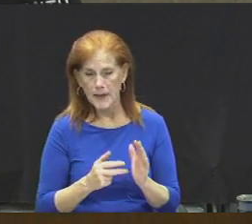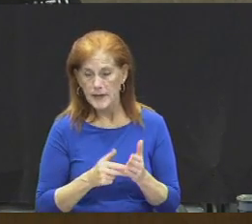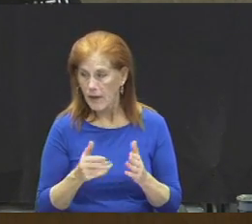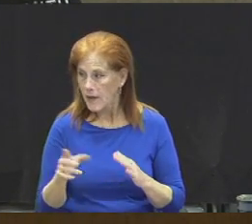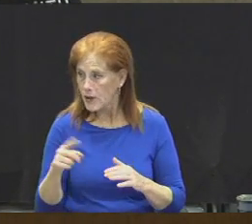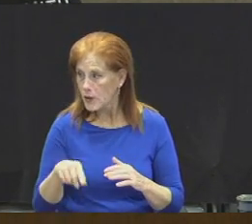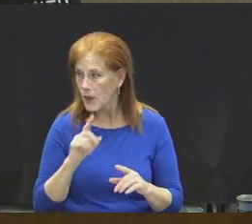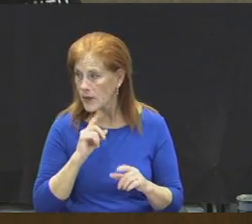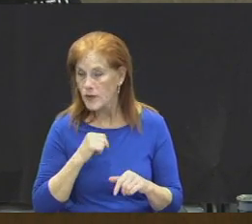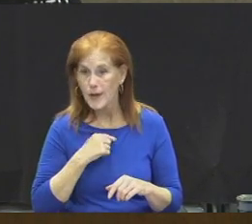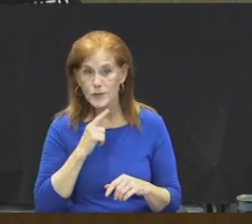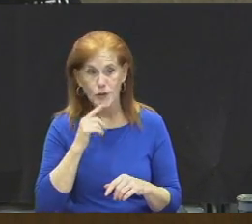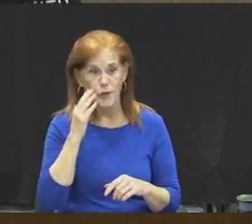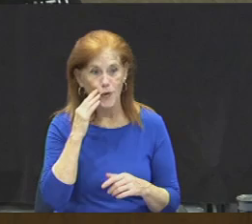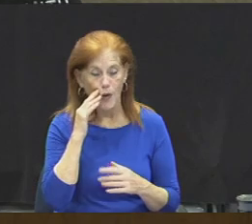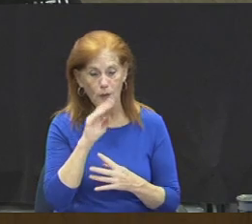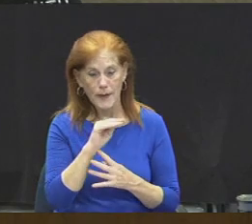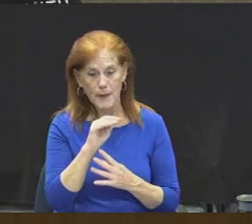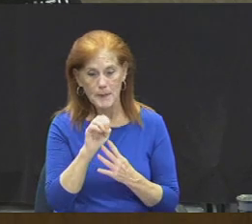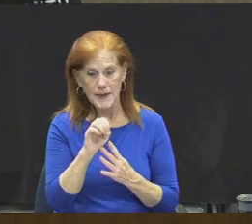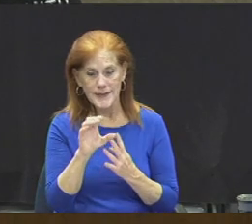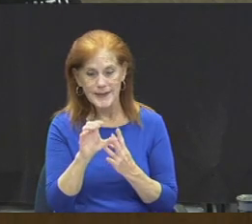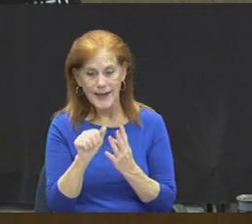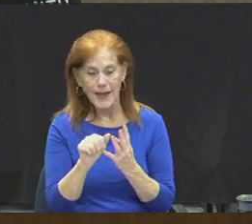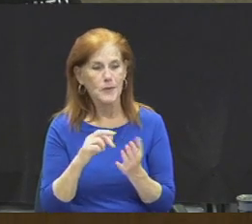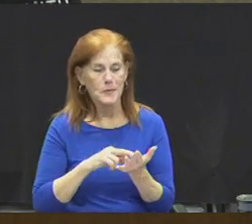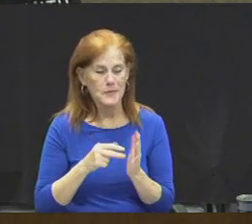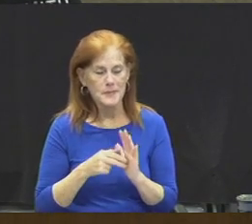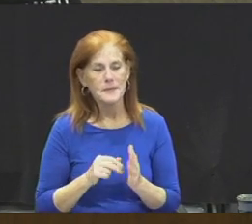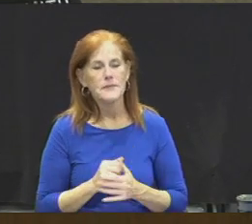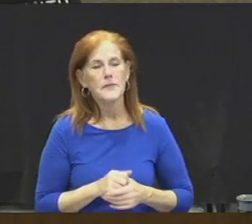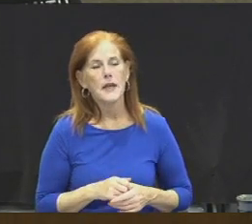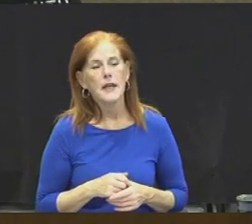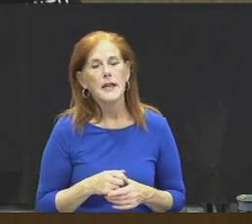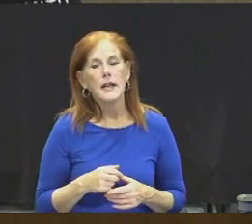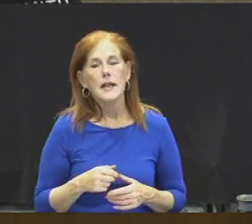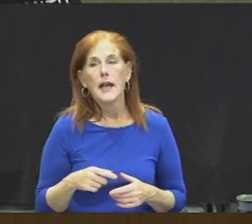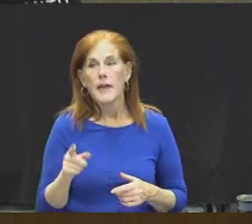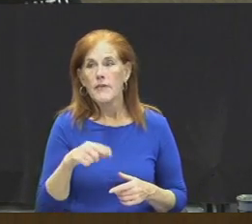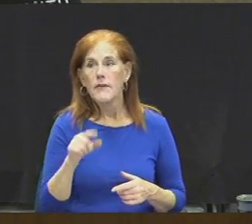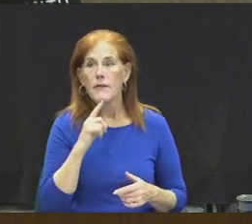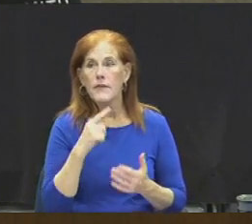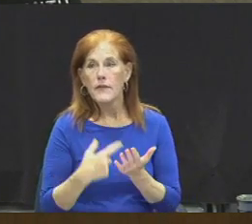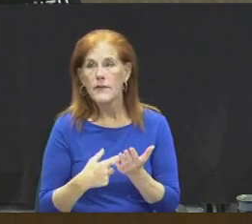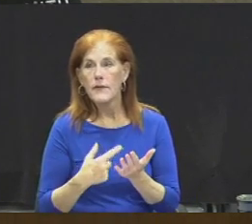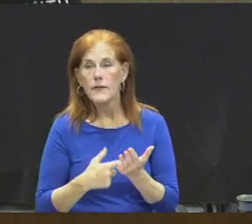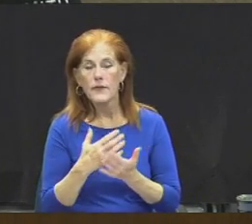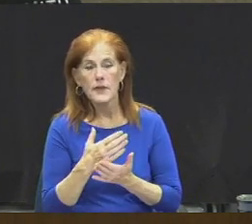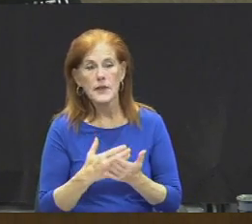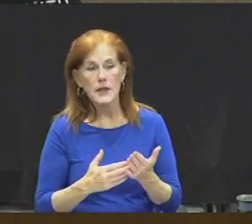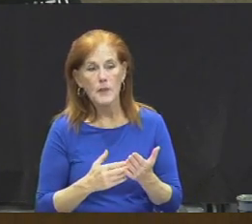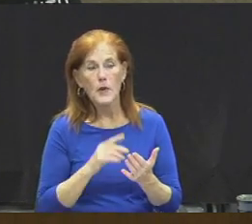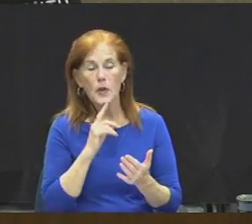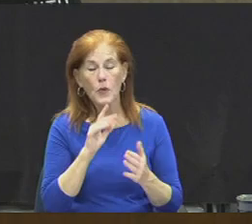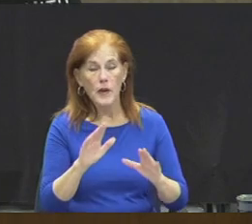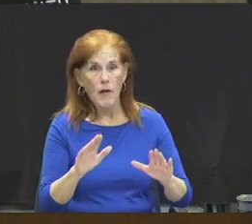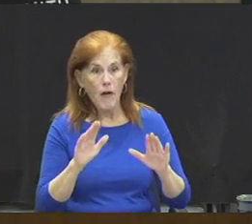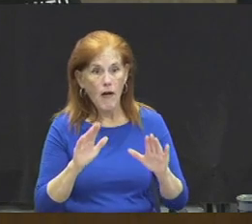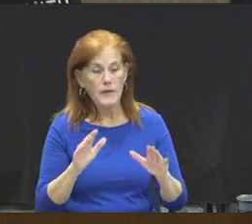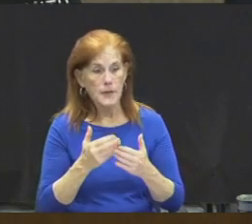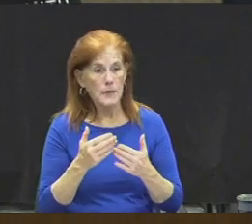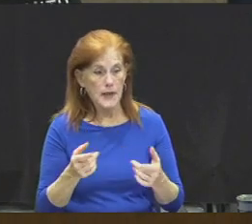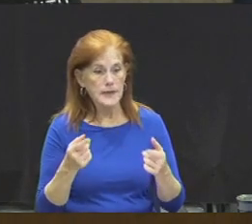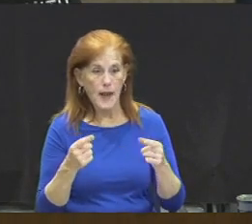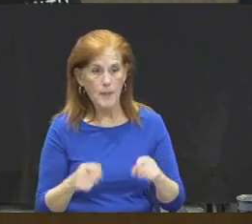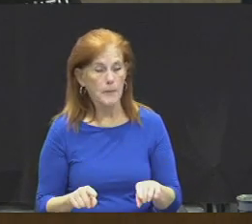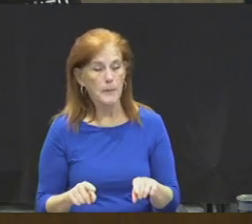all because I'm sure you do remember. Um, to talk about some of the really awesome work that's gone